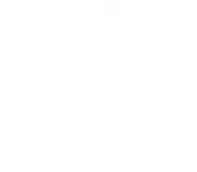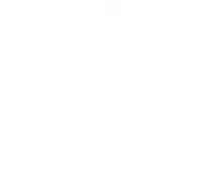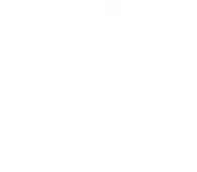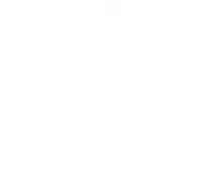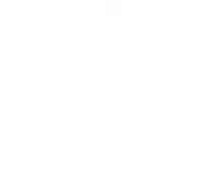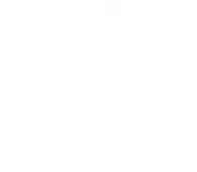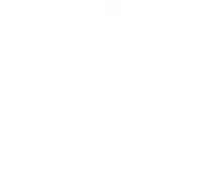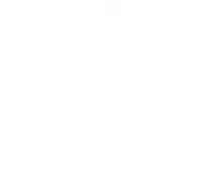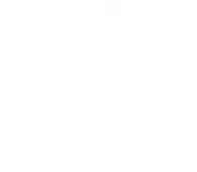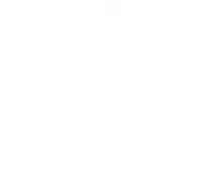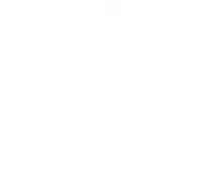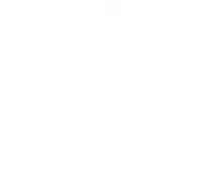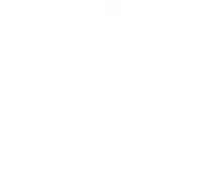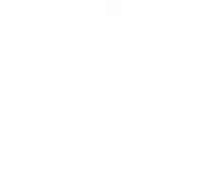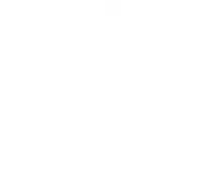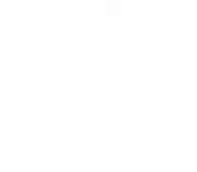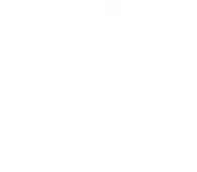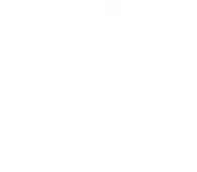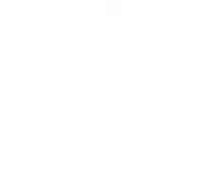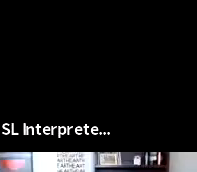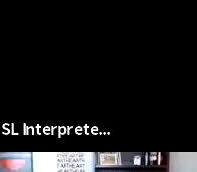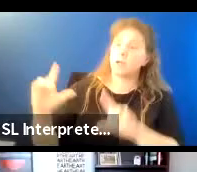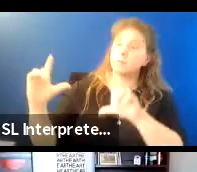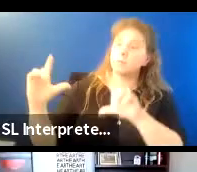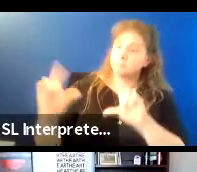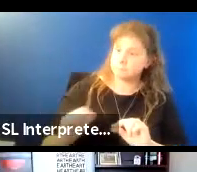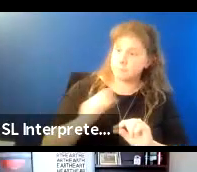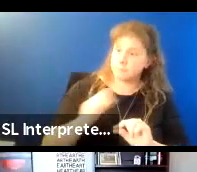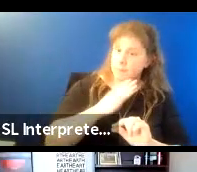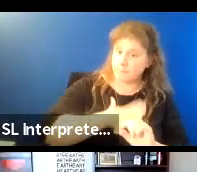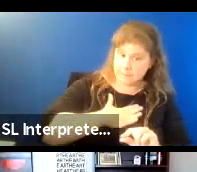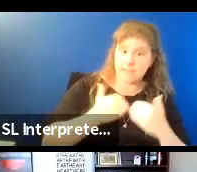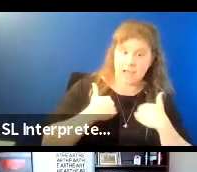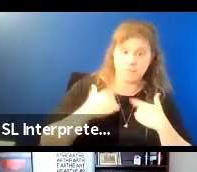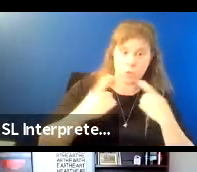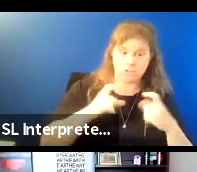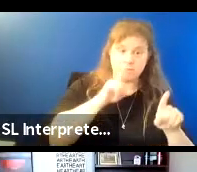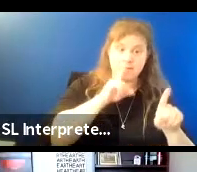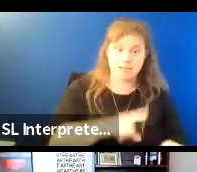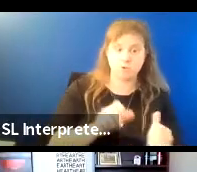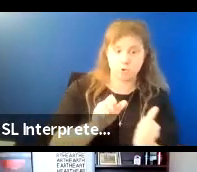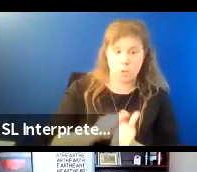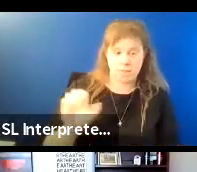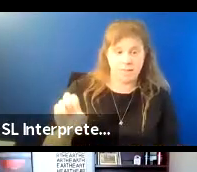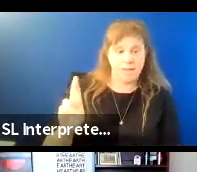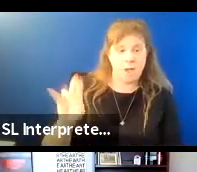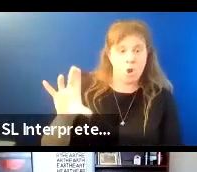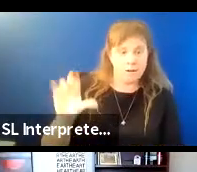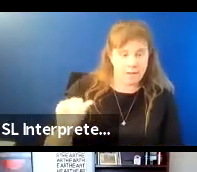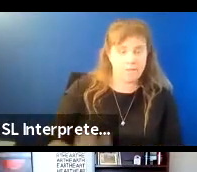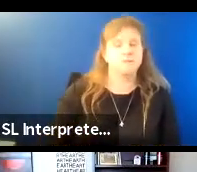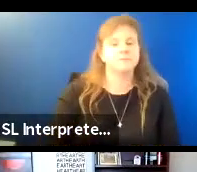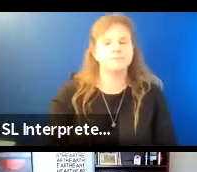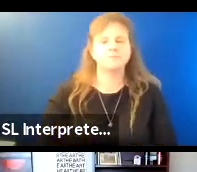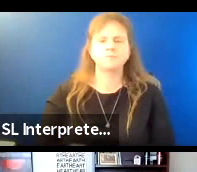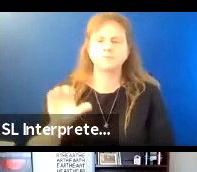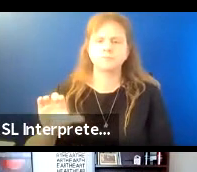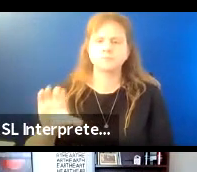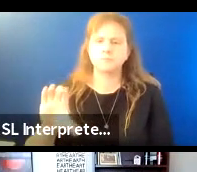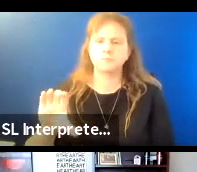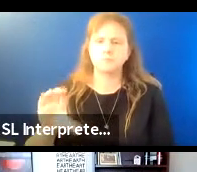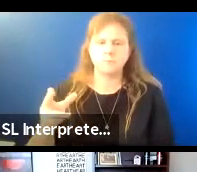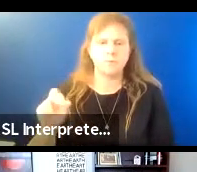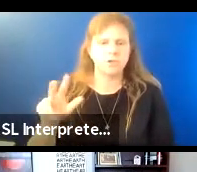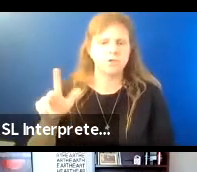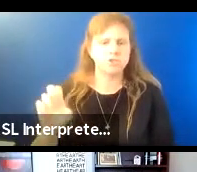So we'll take the slides down so we can have some Q&A with Erica. And Charles, why don't we hear from